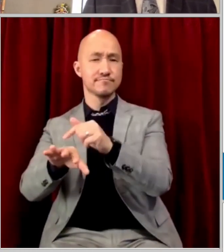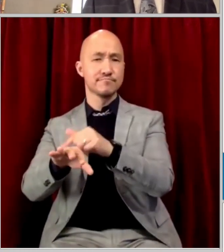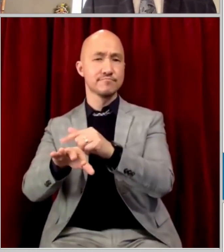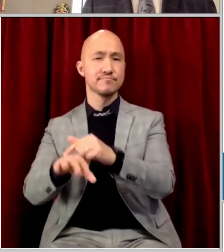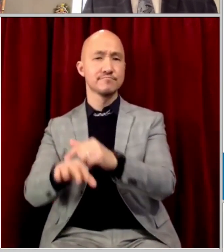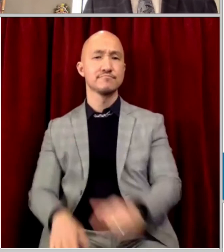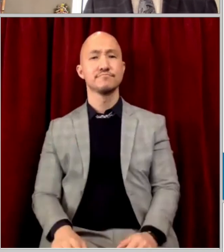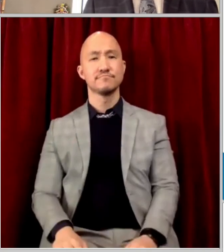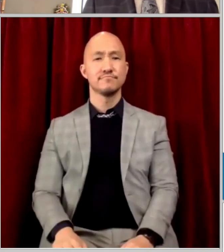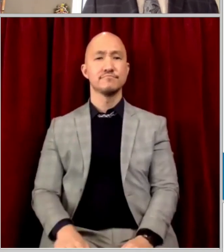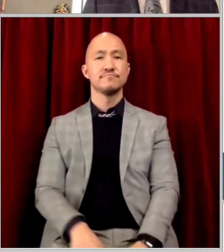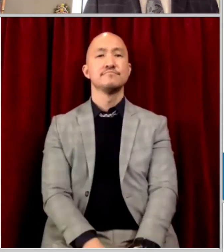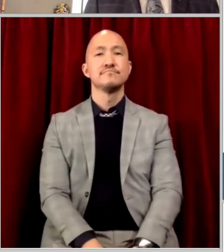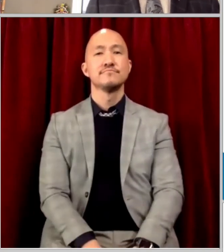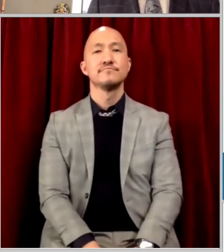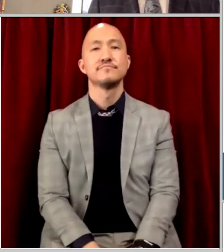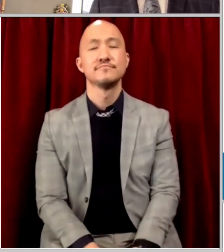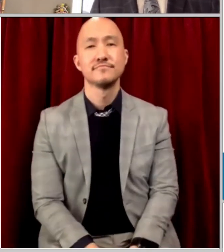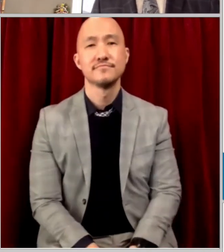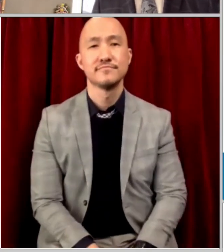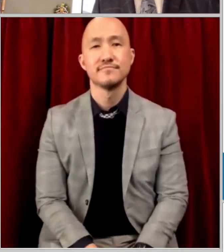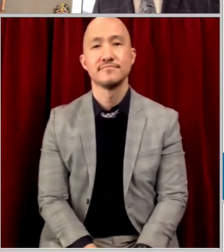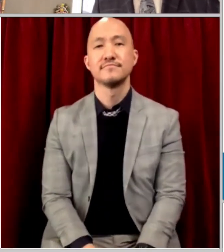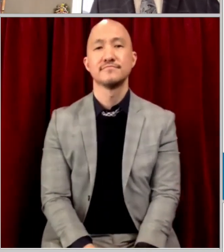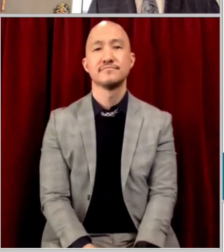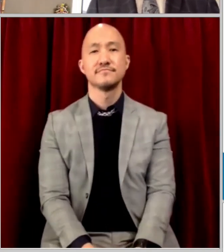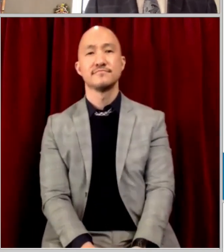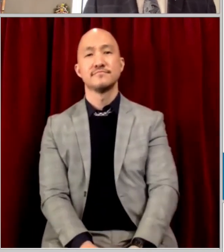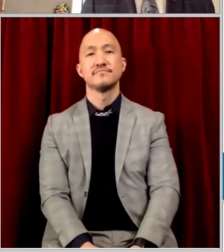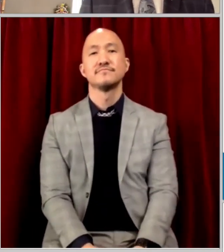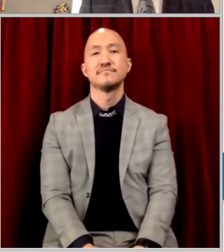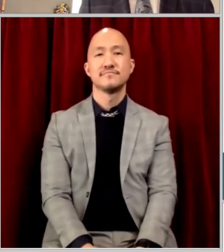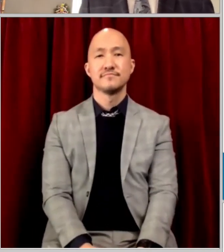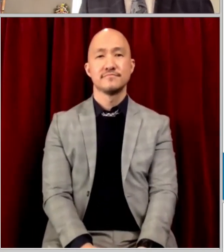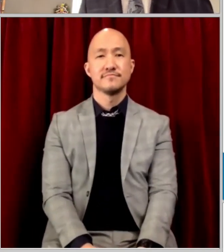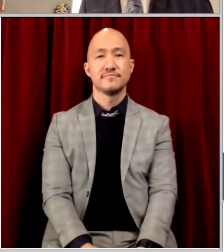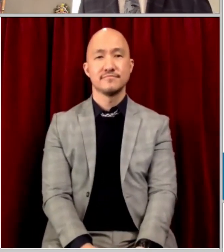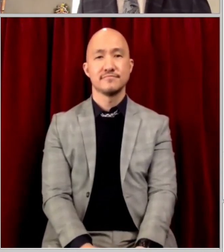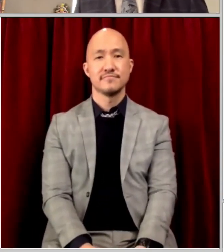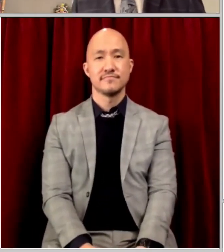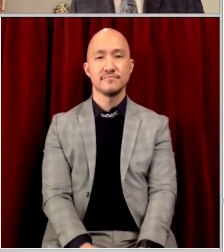the gospel, the light on social media by liking and following and subscribing.